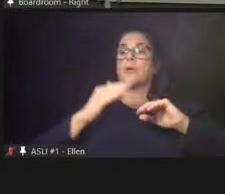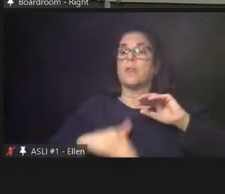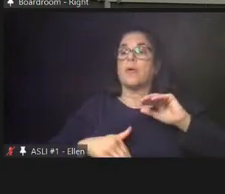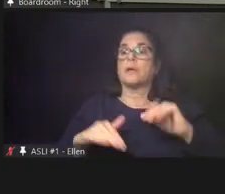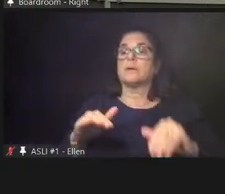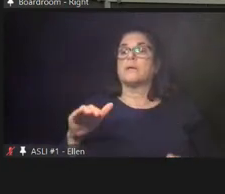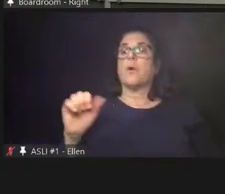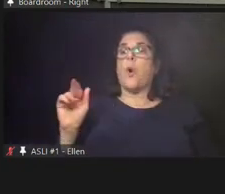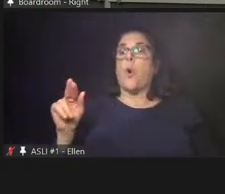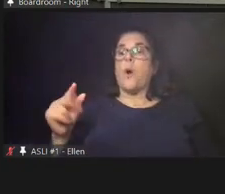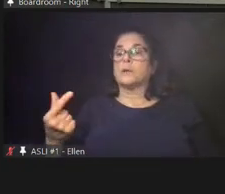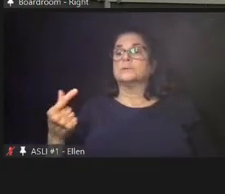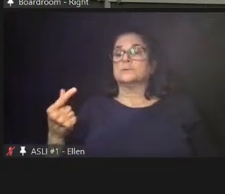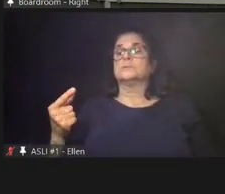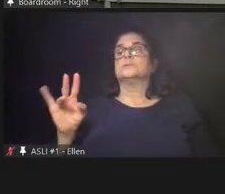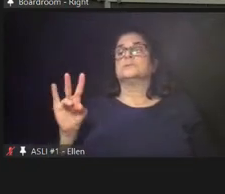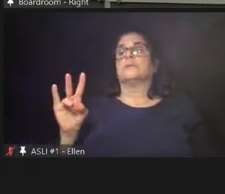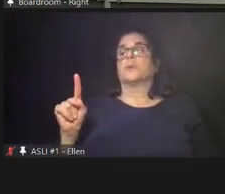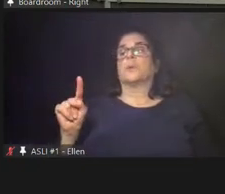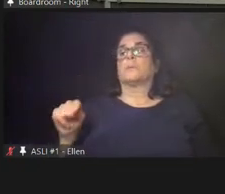71.8% in August of this year.